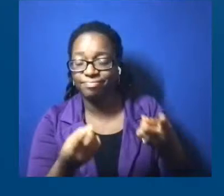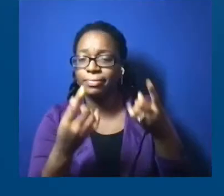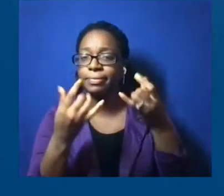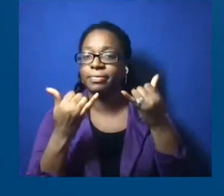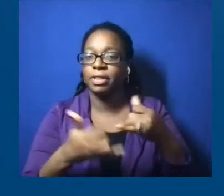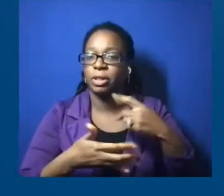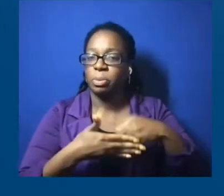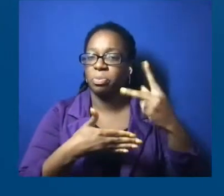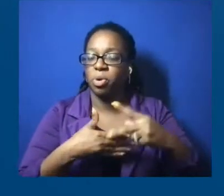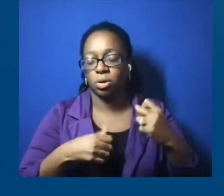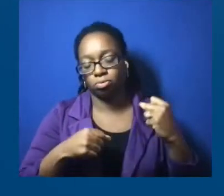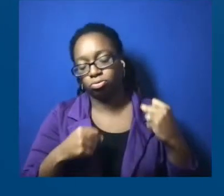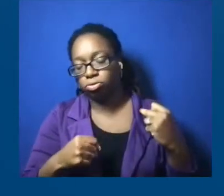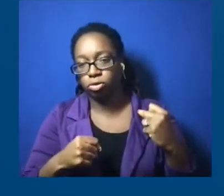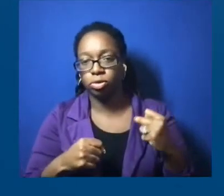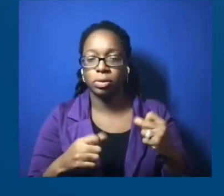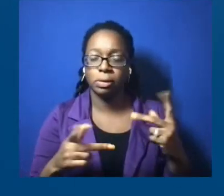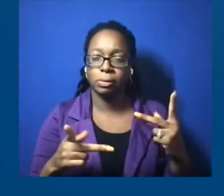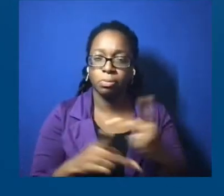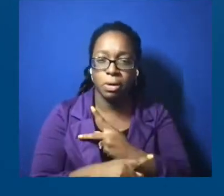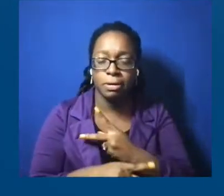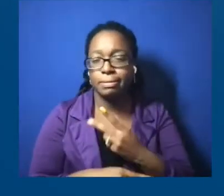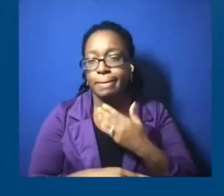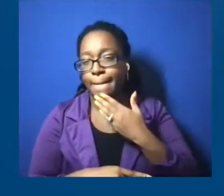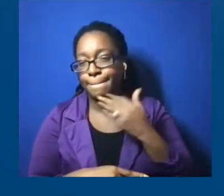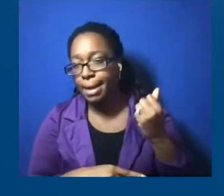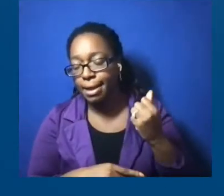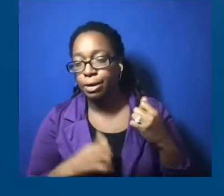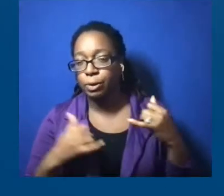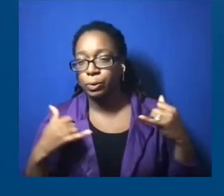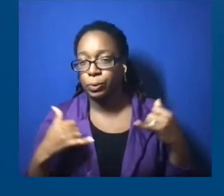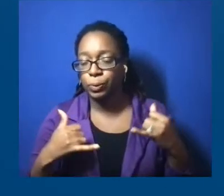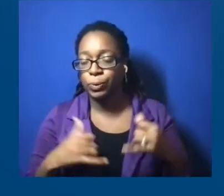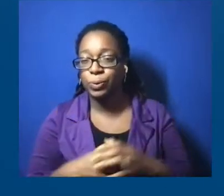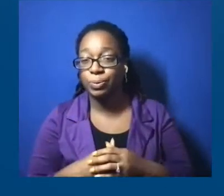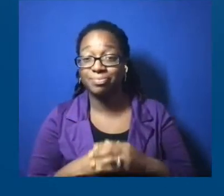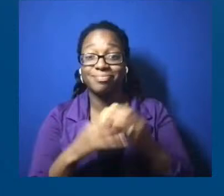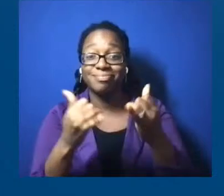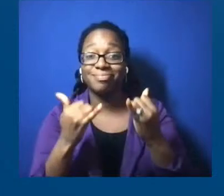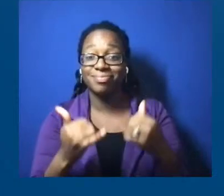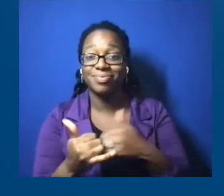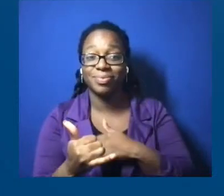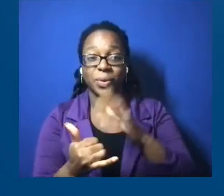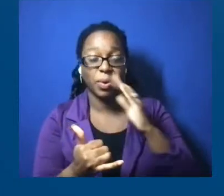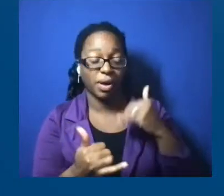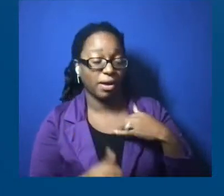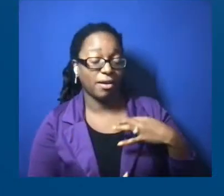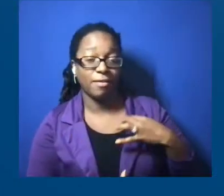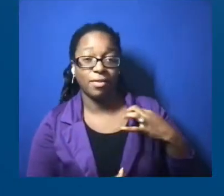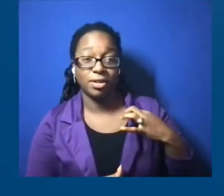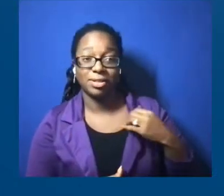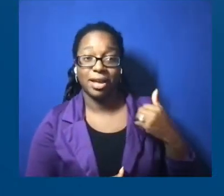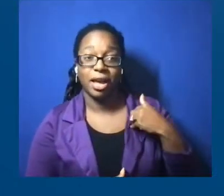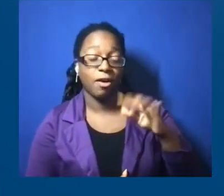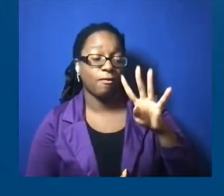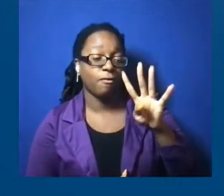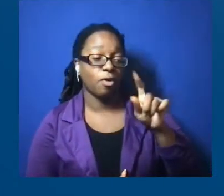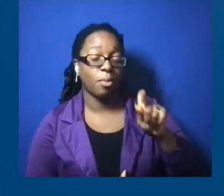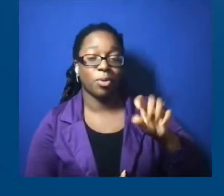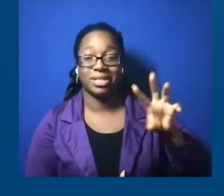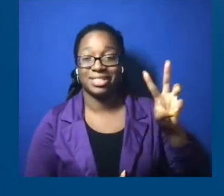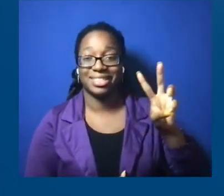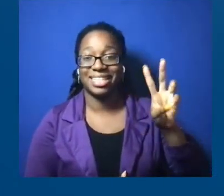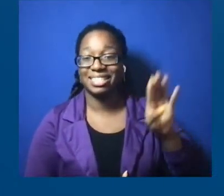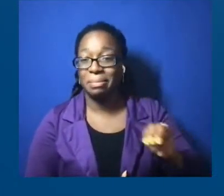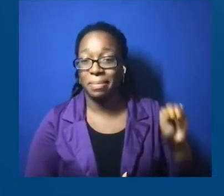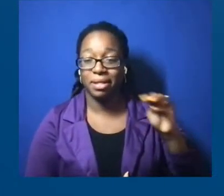stronger and better than ever before. This cycle alone, we've mobilized volunteers to make 4.6 million phone calls.